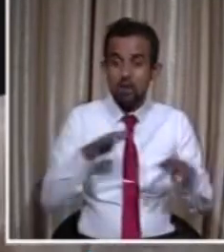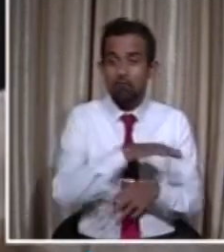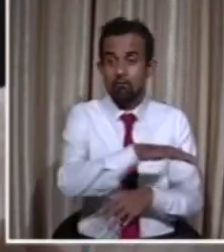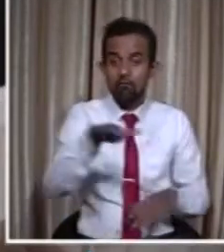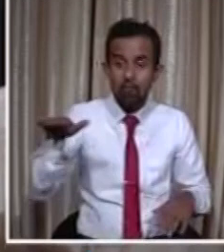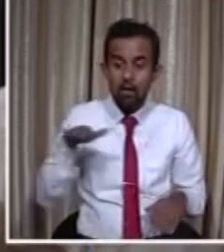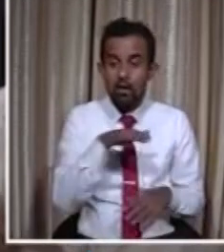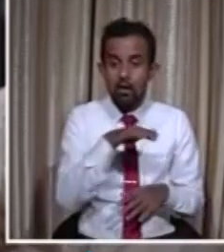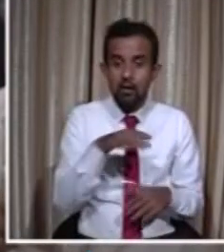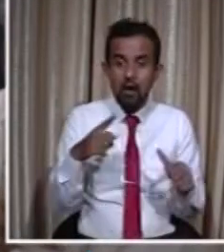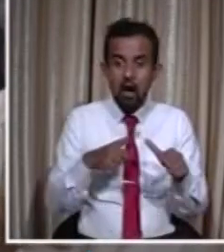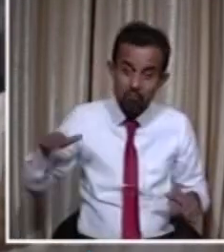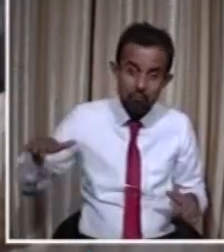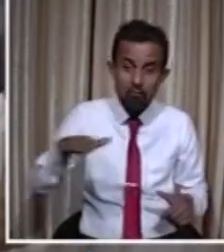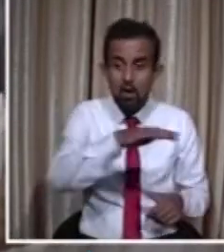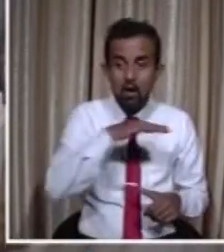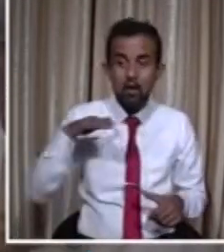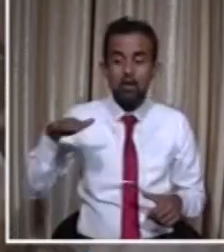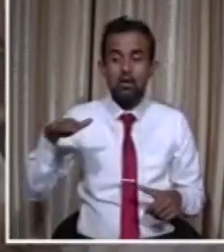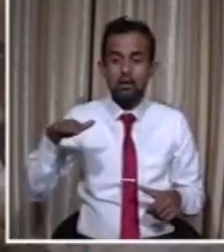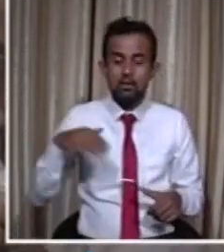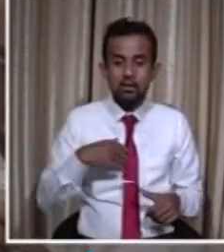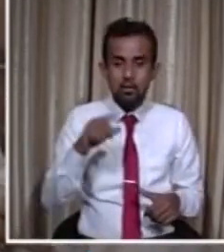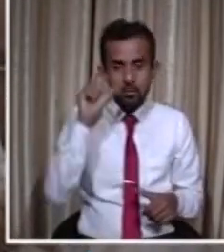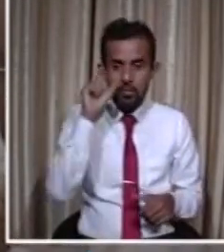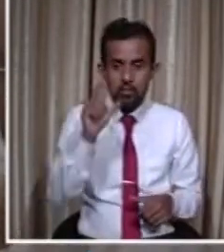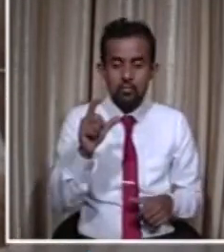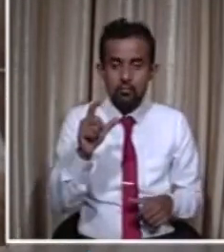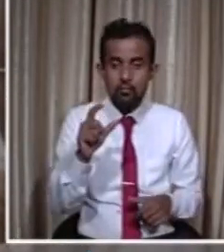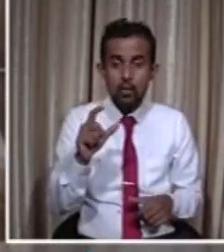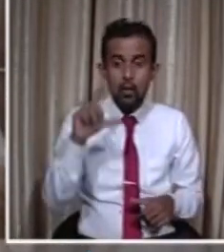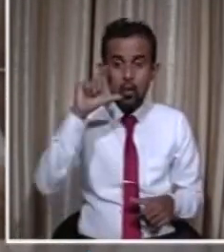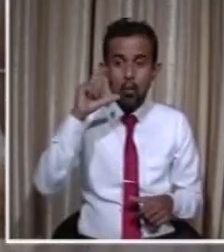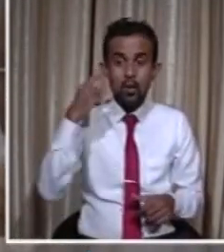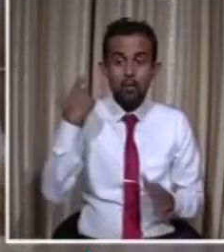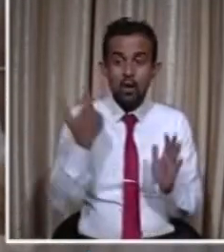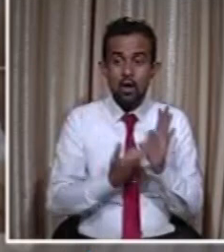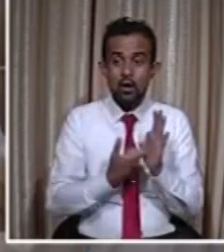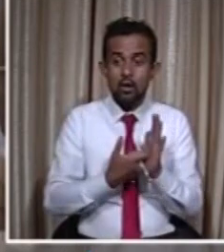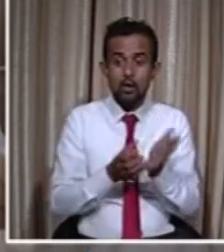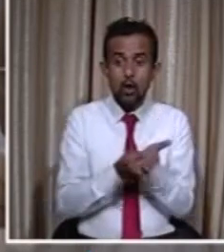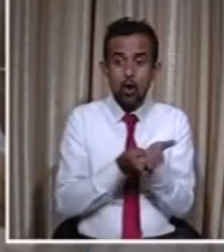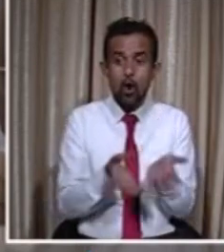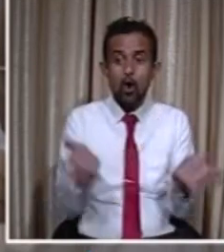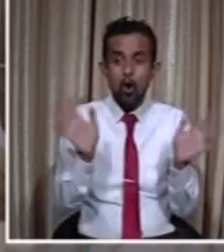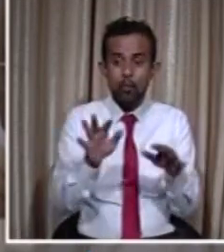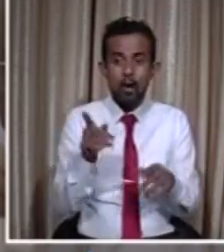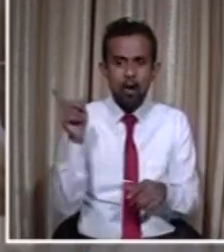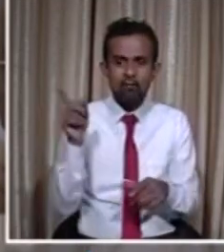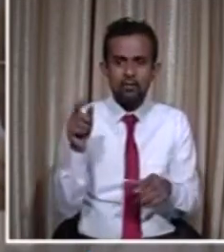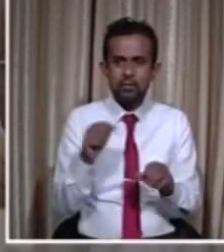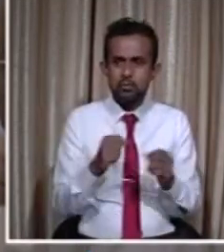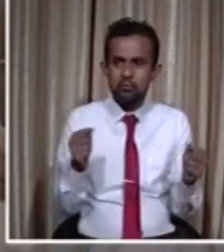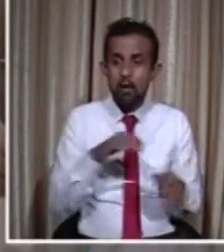railway, both in Ratmalan and Kalamb, how much they have, and let's get something going there also. We'll ask the private sector, but we have